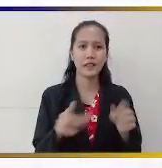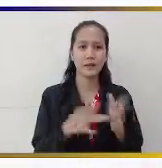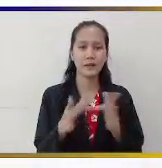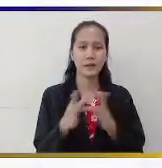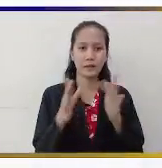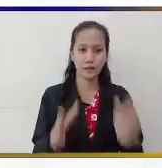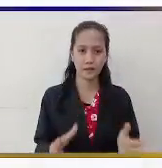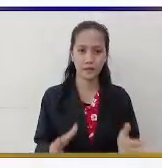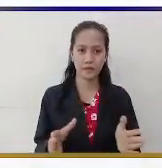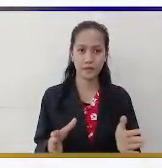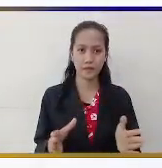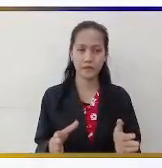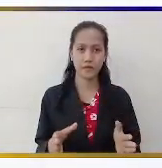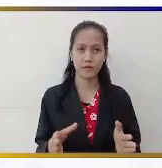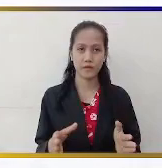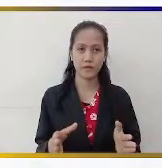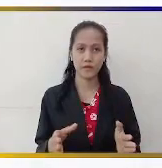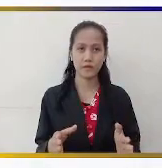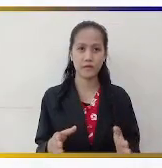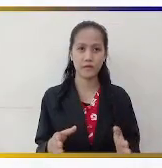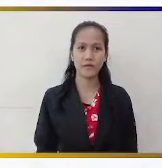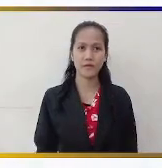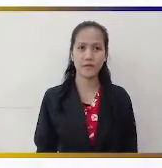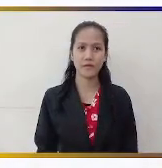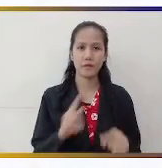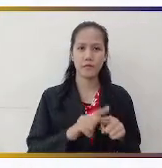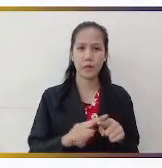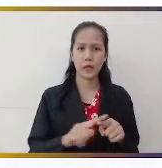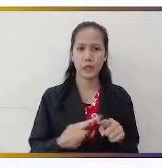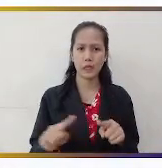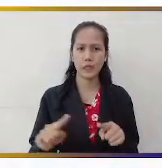But in your heart,